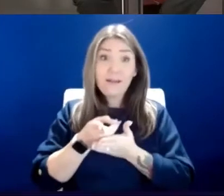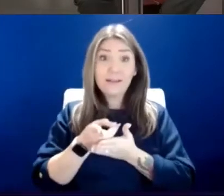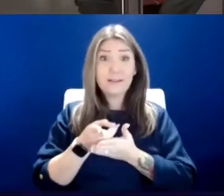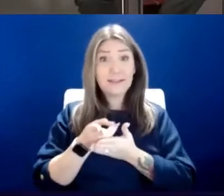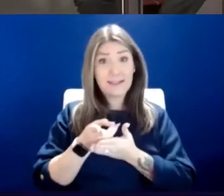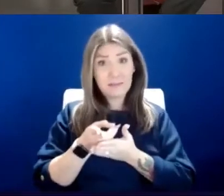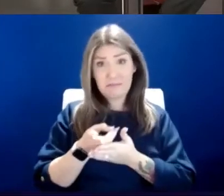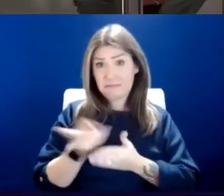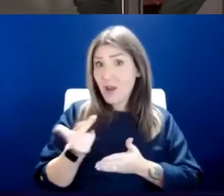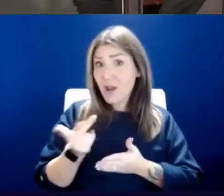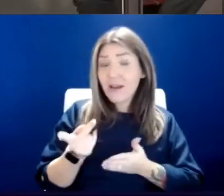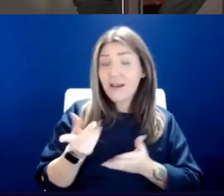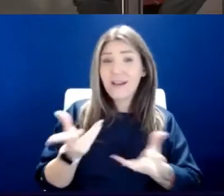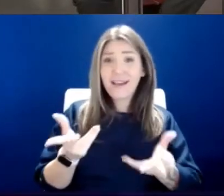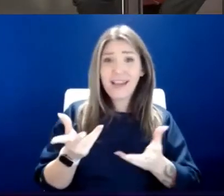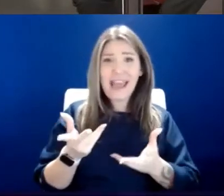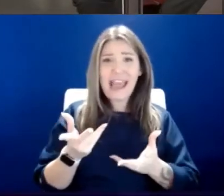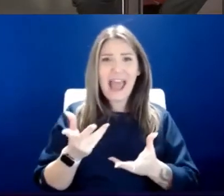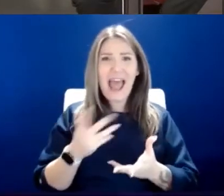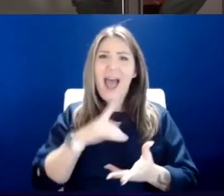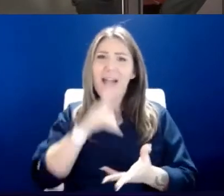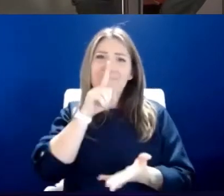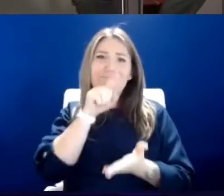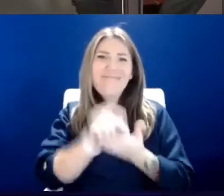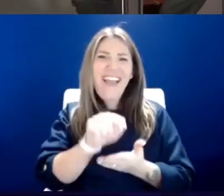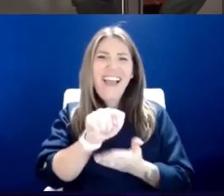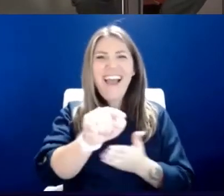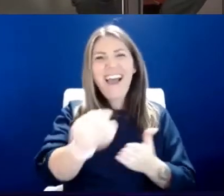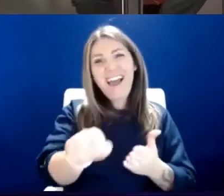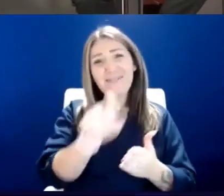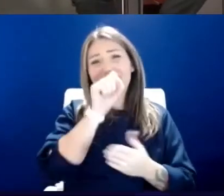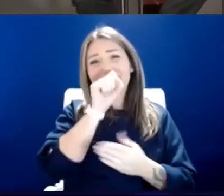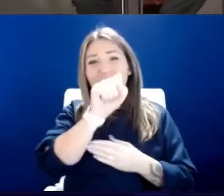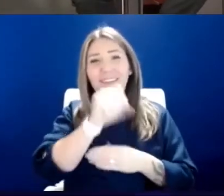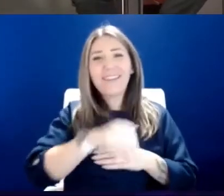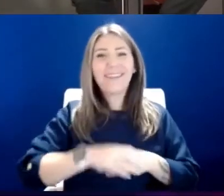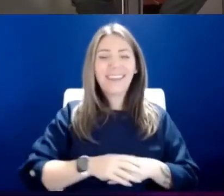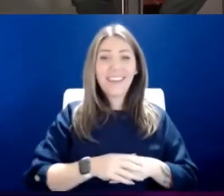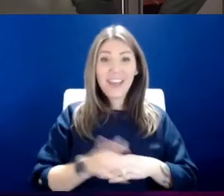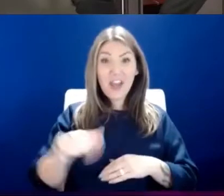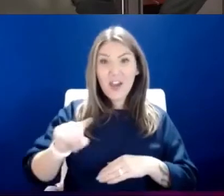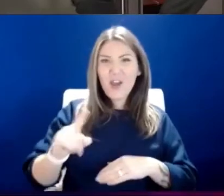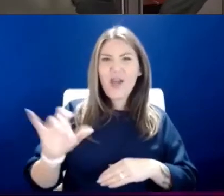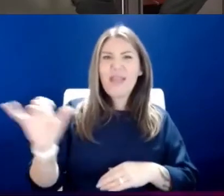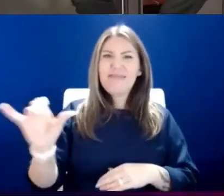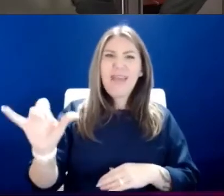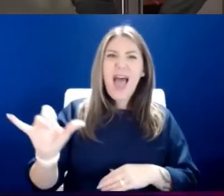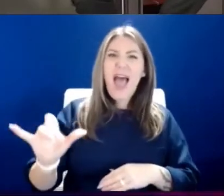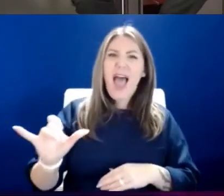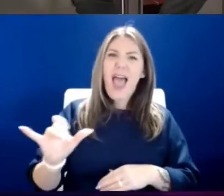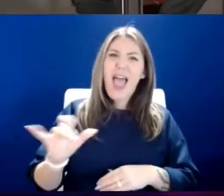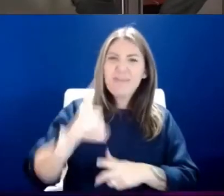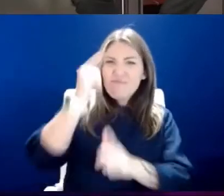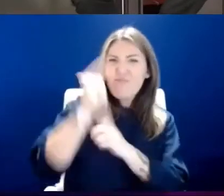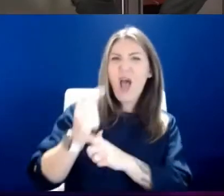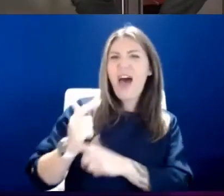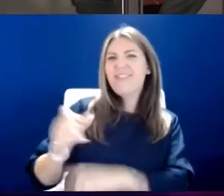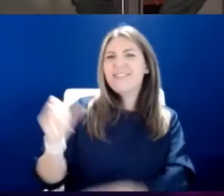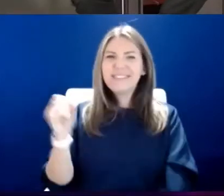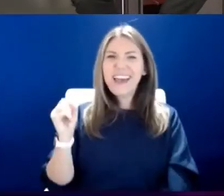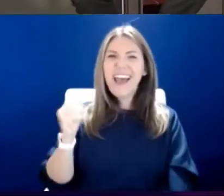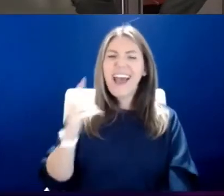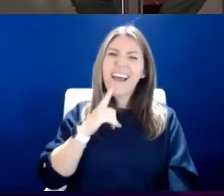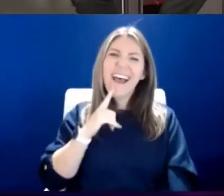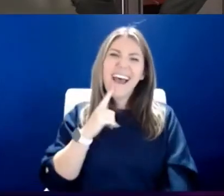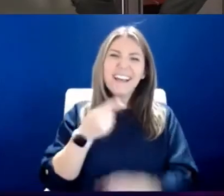Dr. Gupta, I'm kind of in love with it, because you guys are kind of like bros now. Yes. You guys are buddies, you joke around. At the